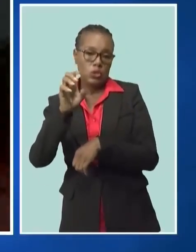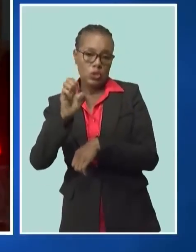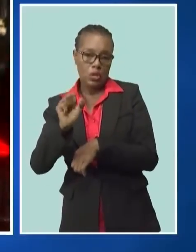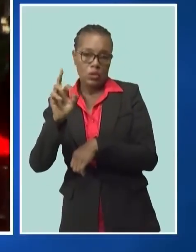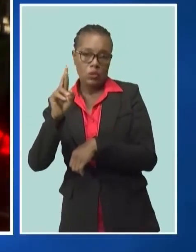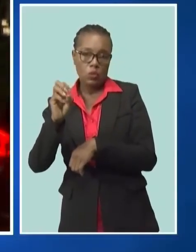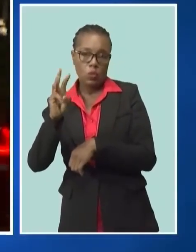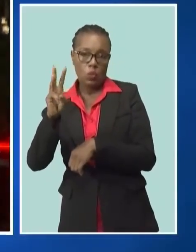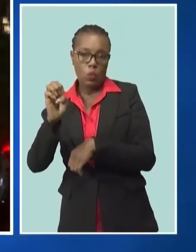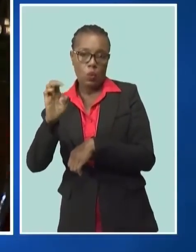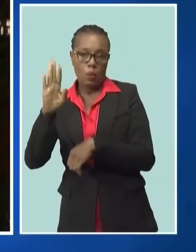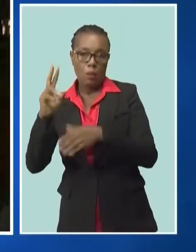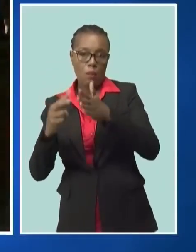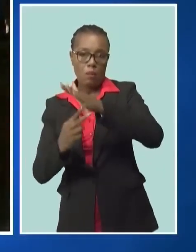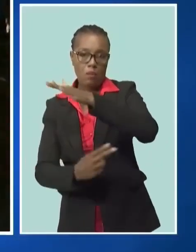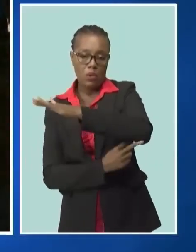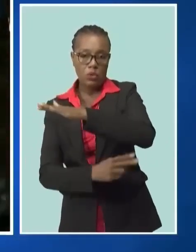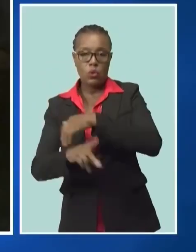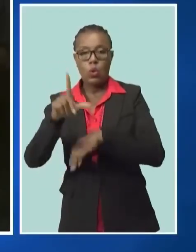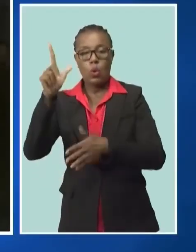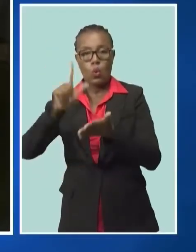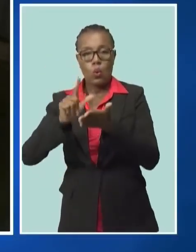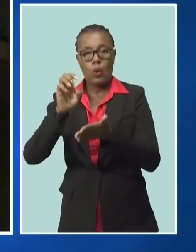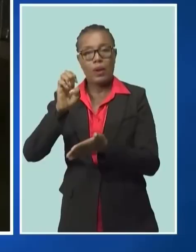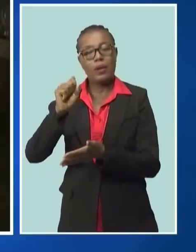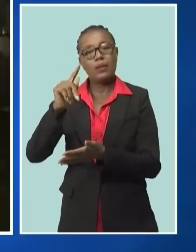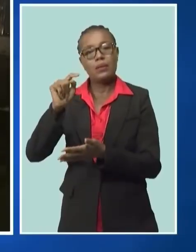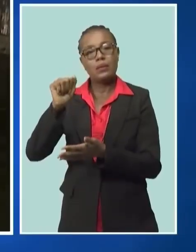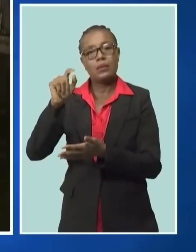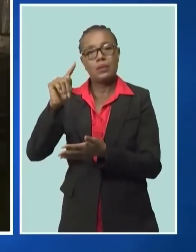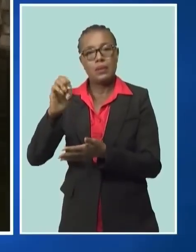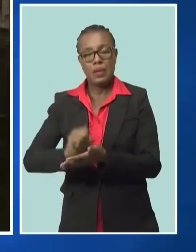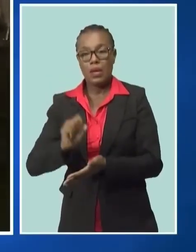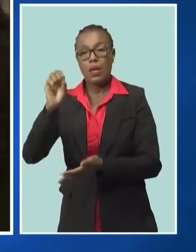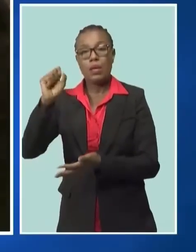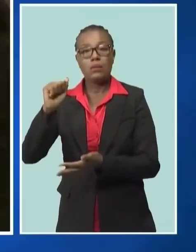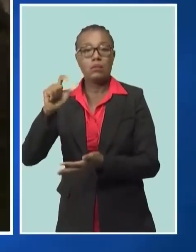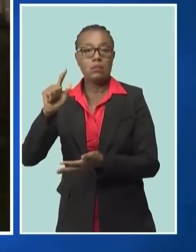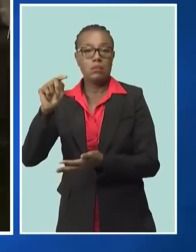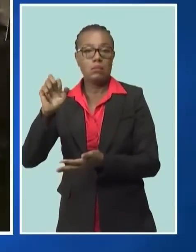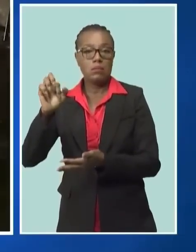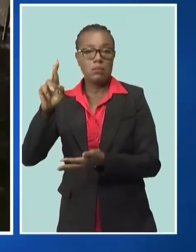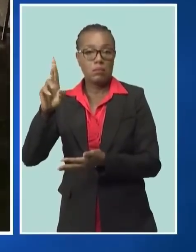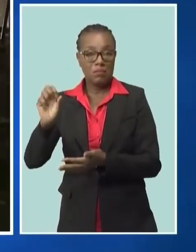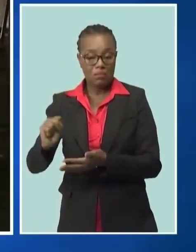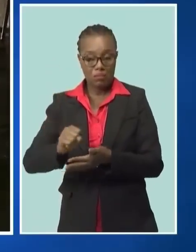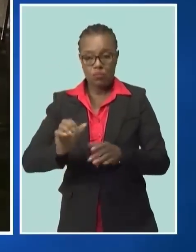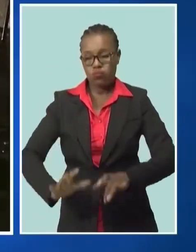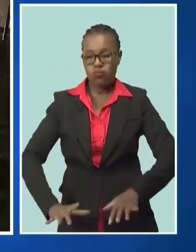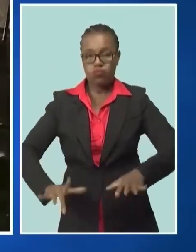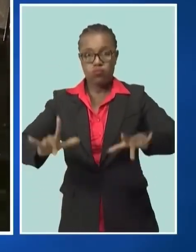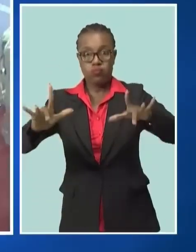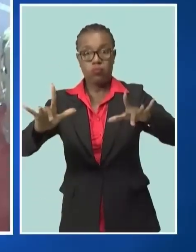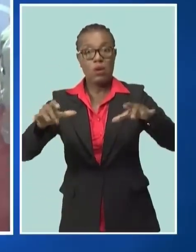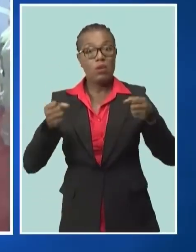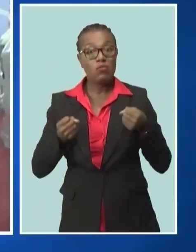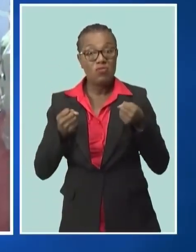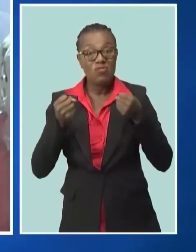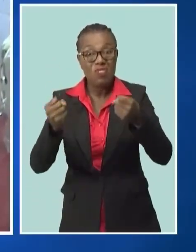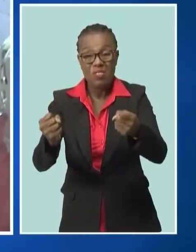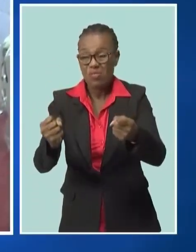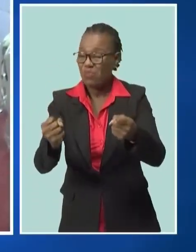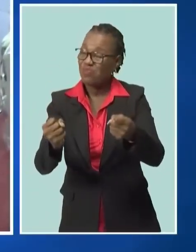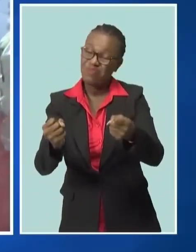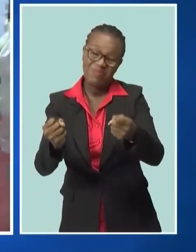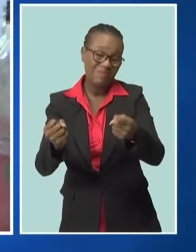Lower Estate and Salters, making the roads impassable. Residents today began to pick up the